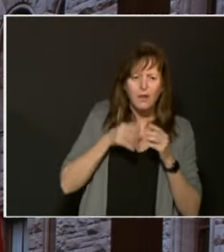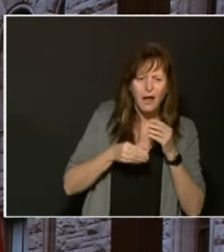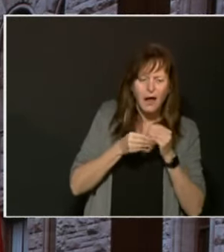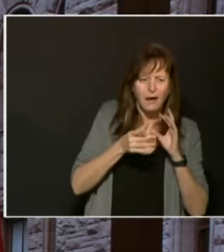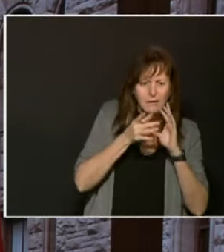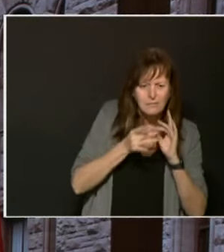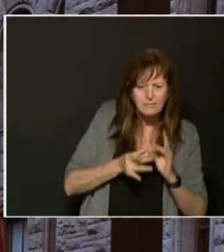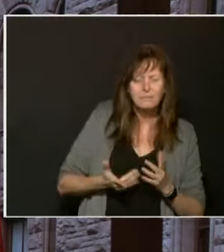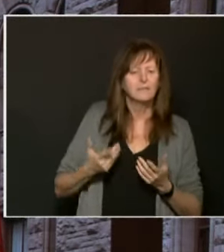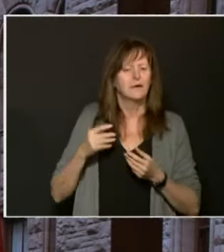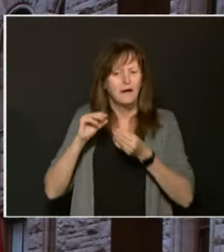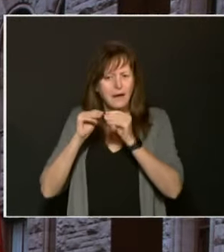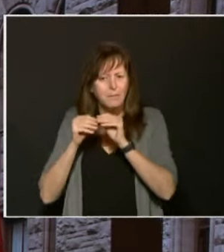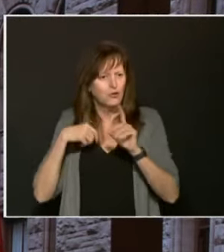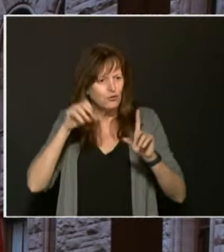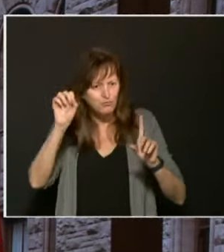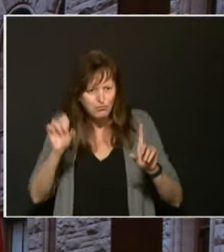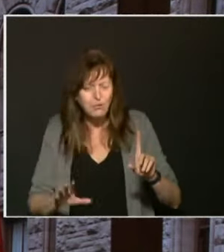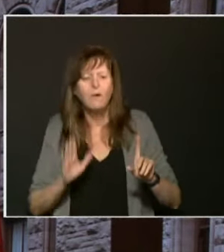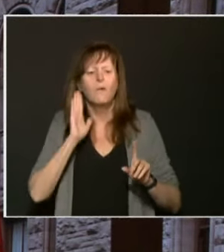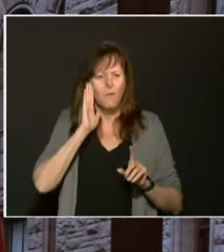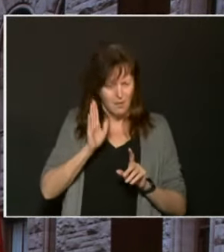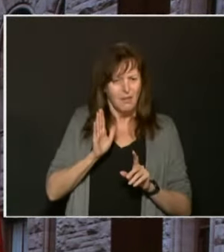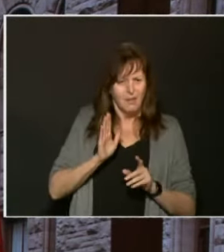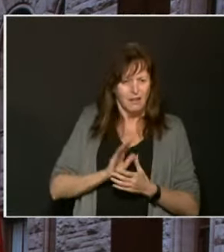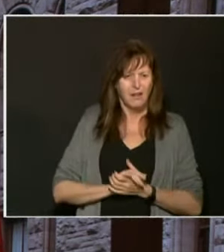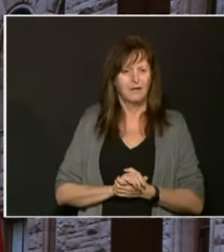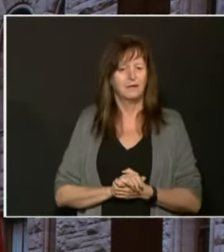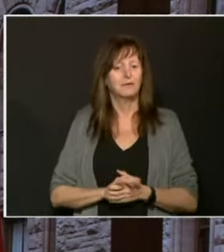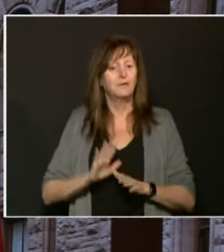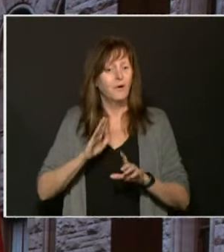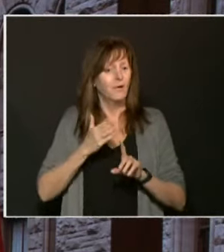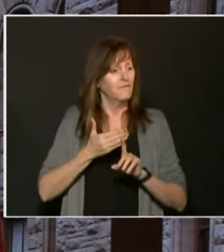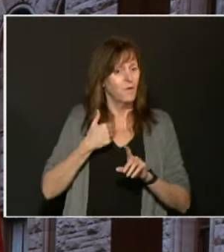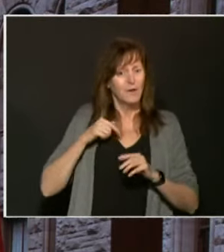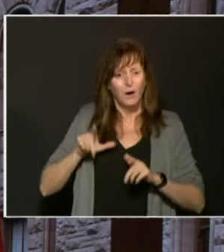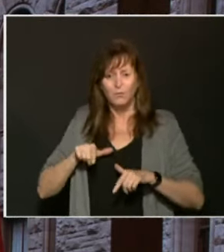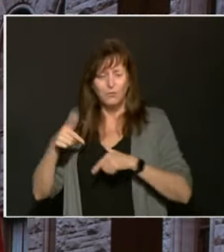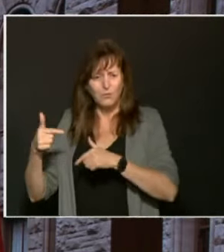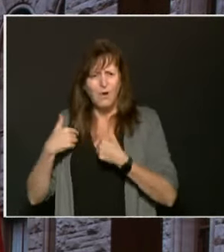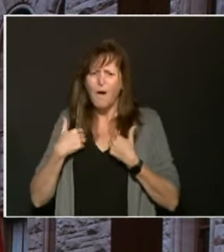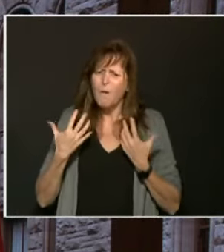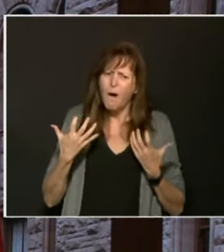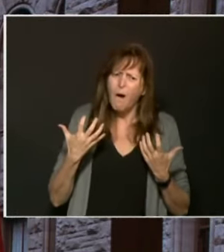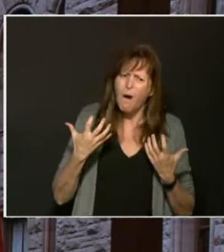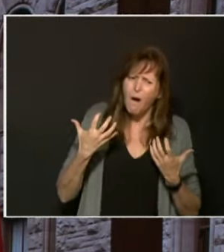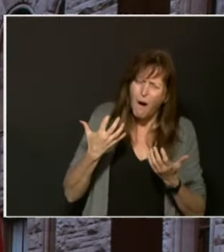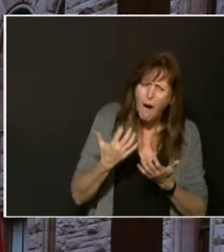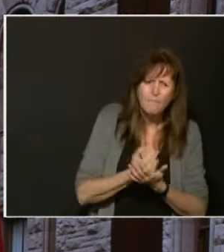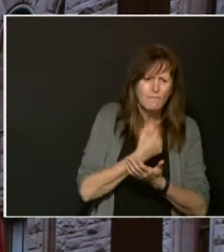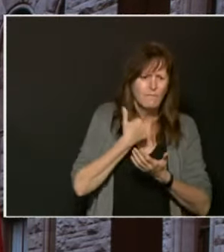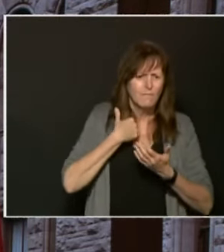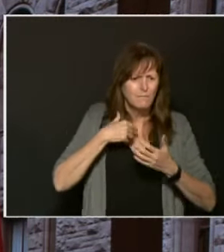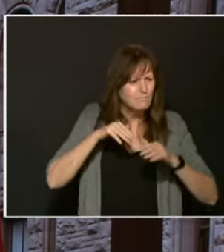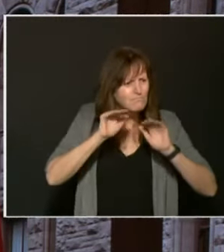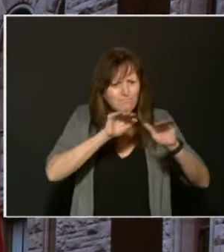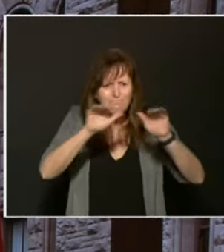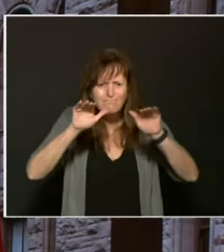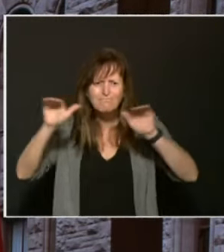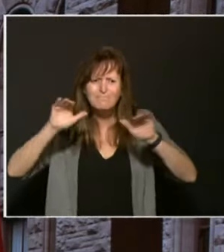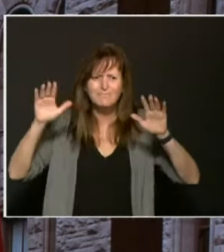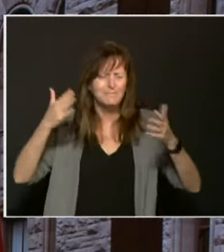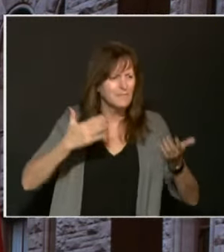the modeling that he will present. Before I turn it over, I just want to sincerely wish everyone a happy Pride